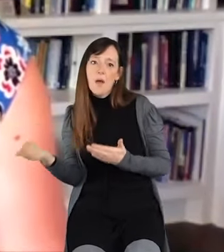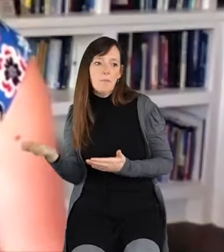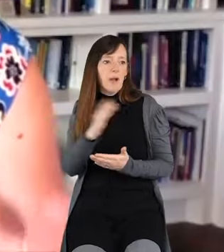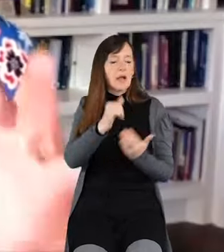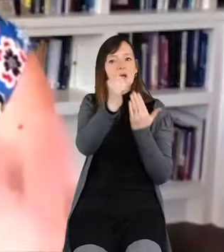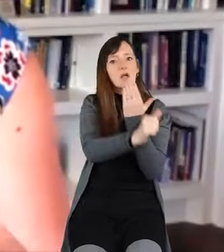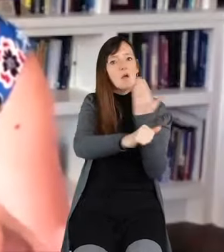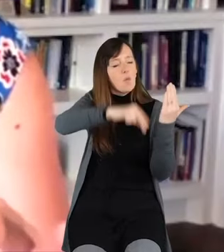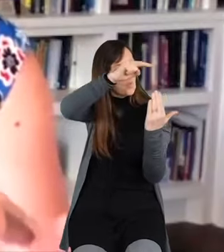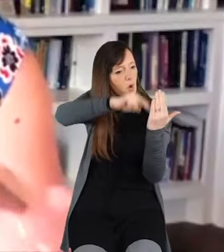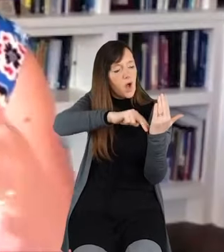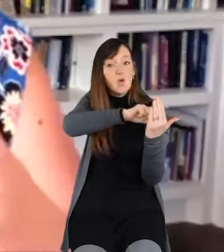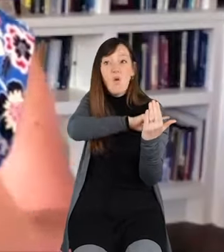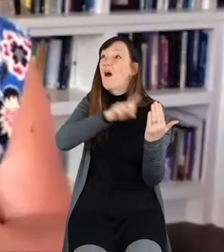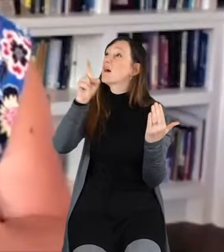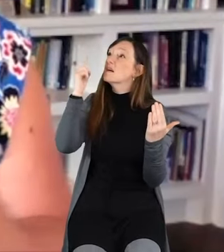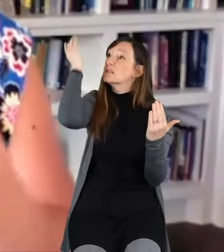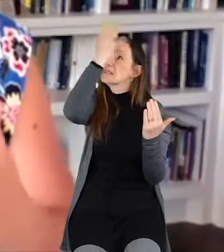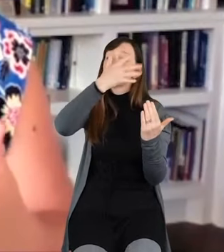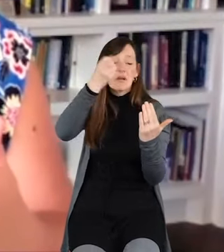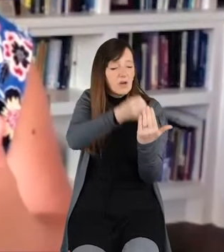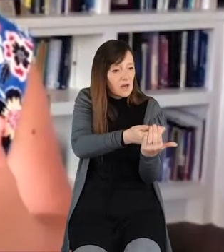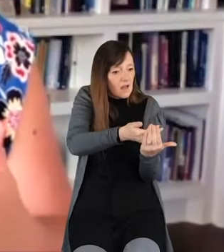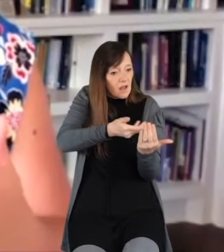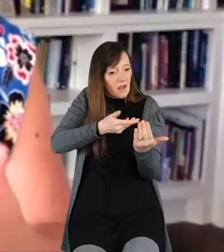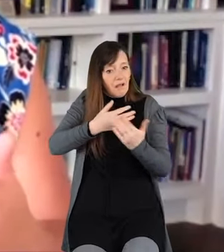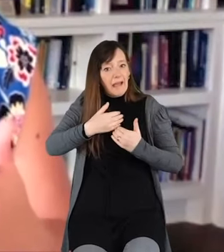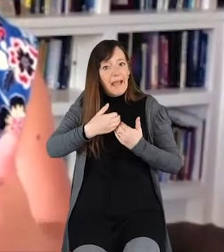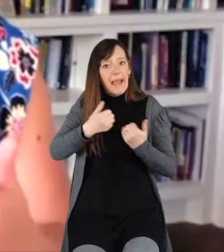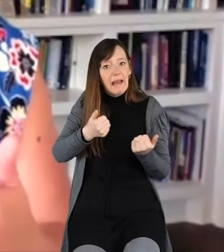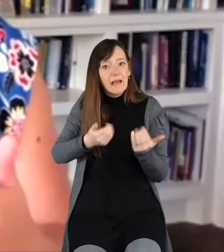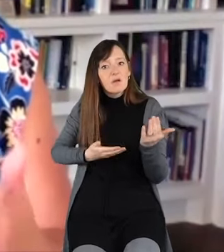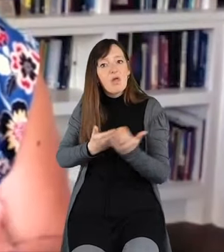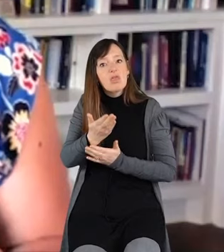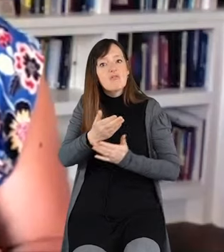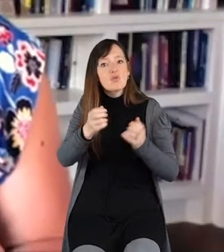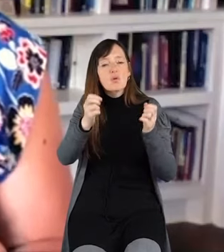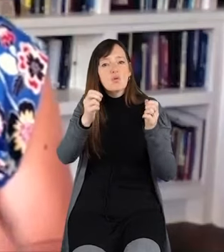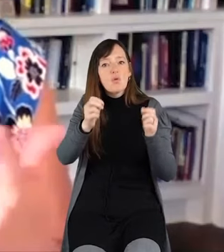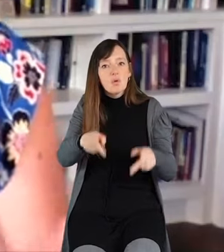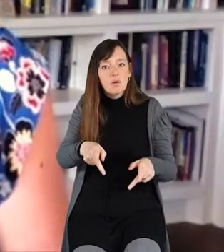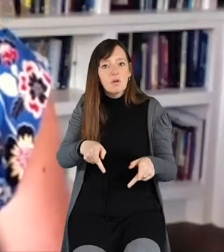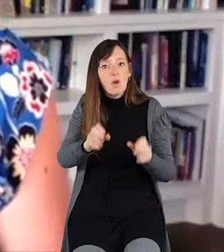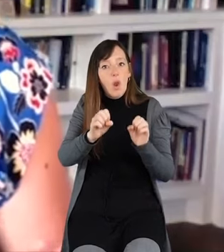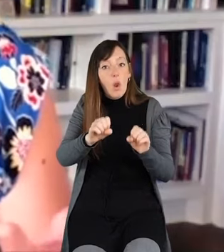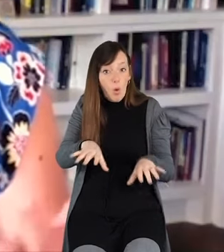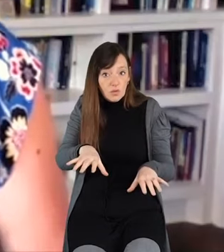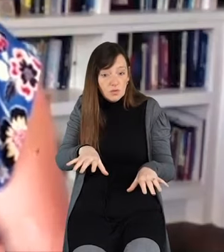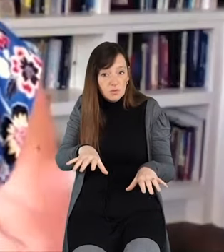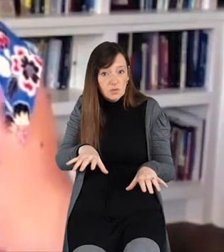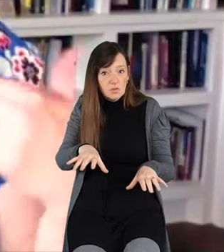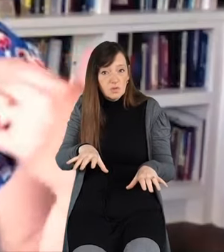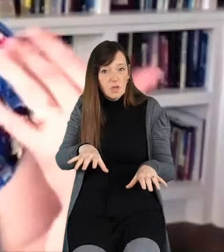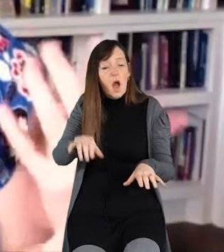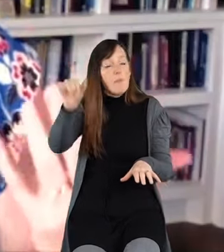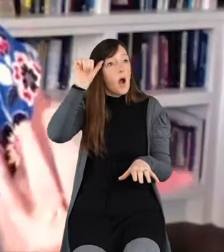Word to accomplish healing in our lives in the midst of loss. But I also know that in the midst of